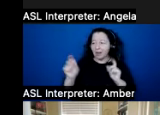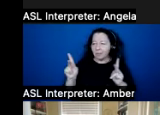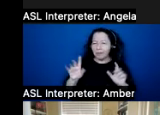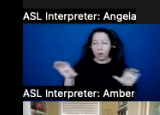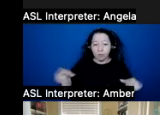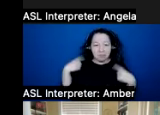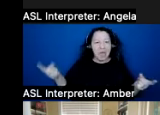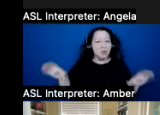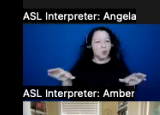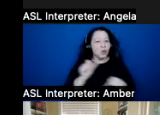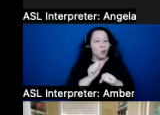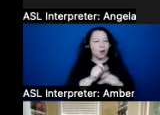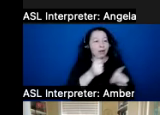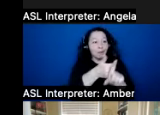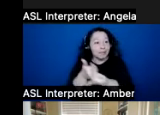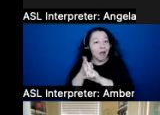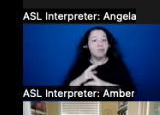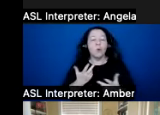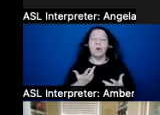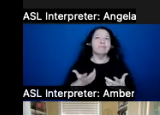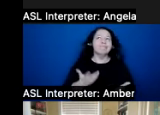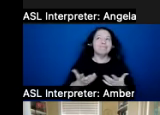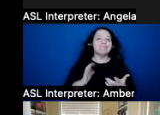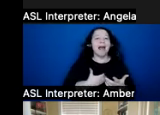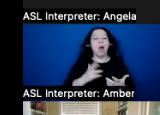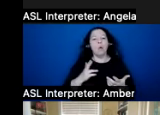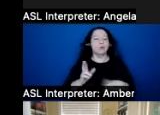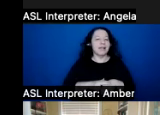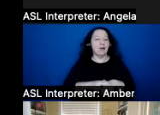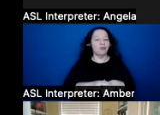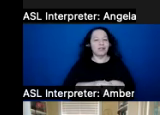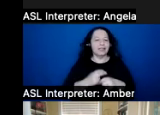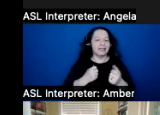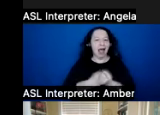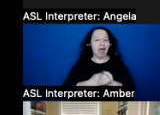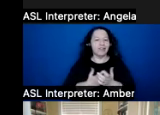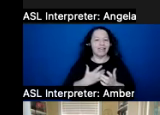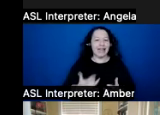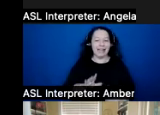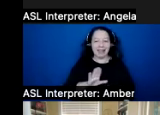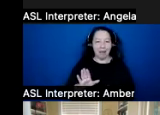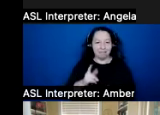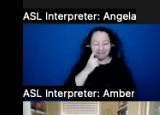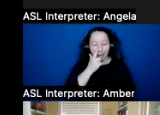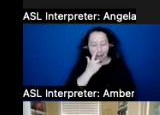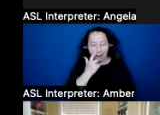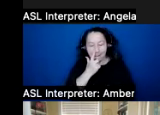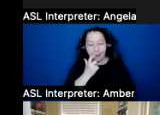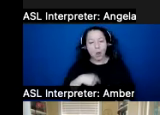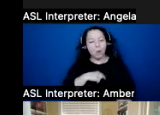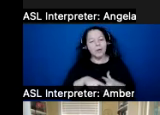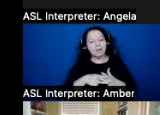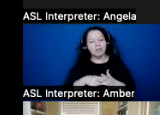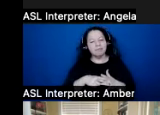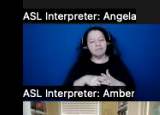work or just are naturally advocates. And you can